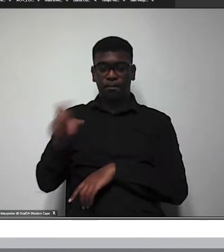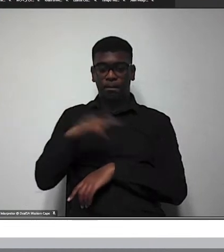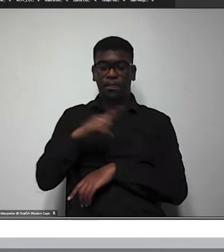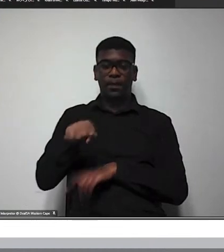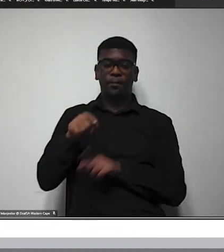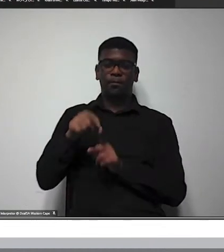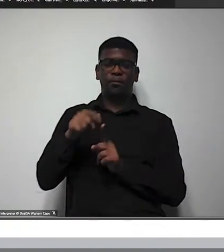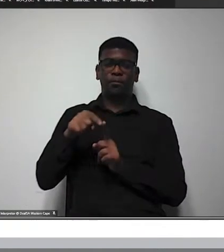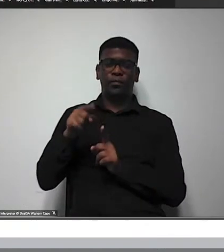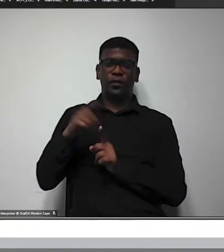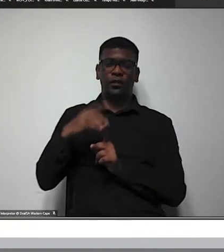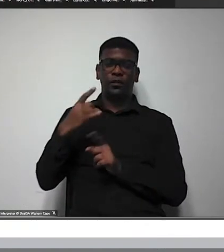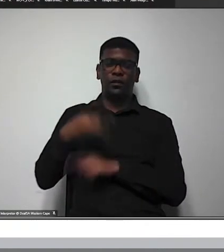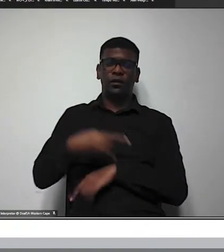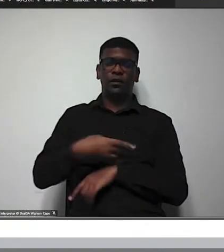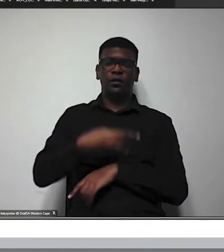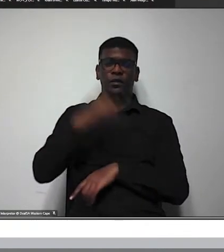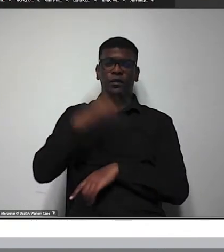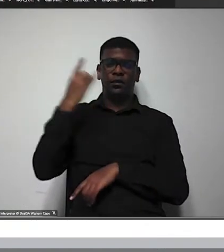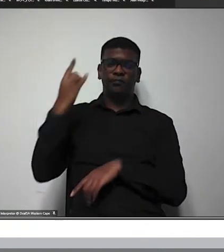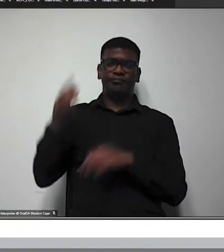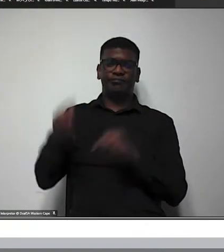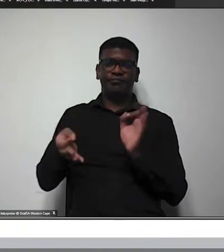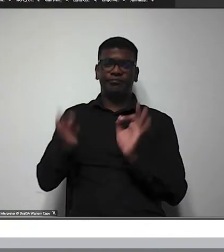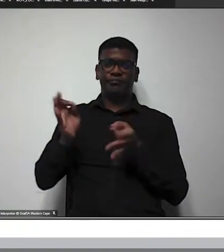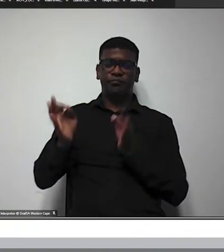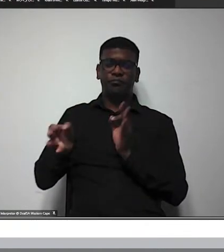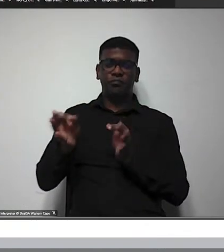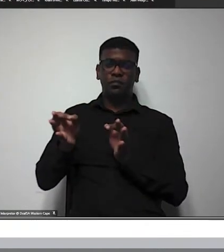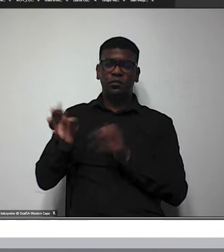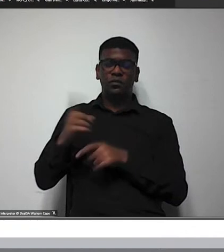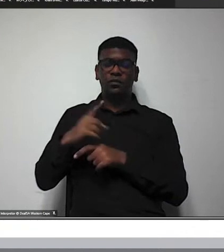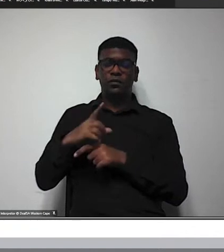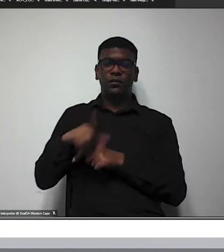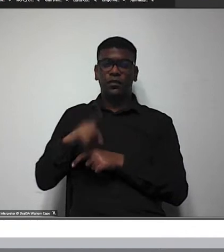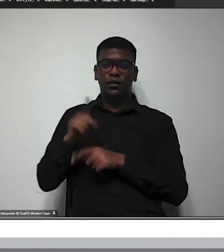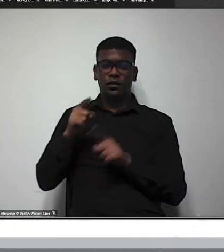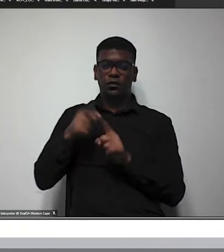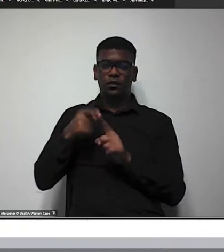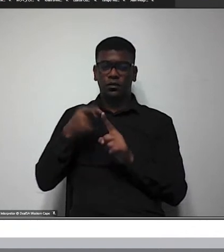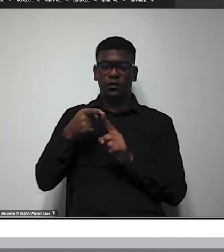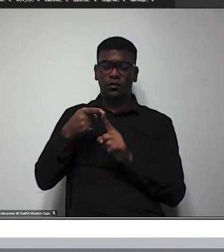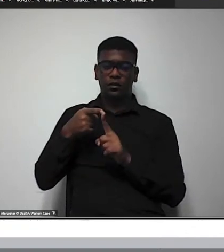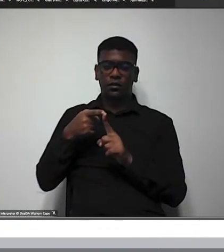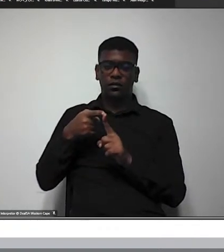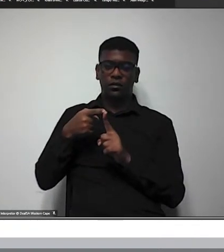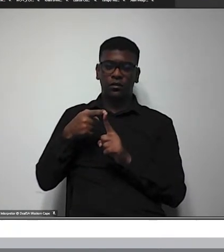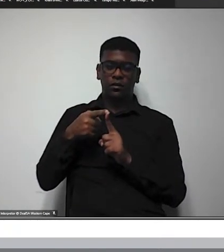highly political actually at this point in time, and I think it's a matter that is actually, you know,